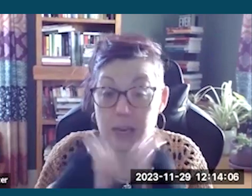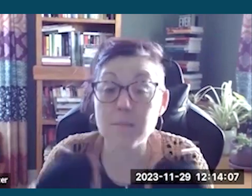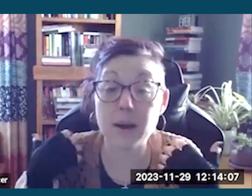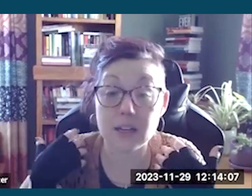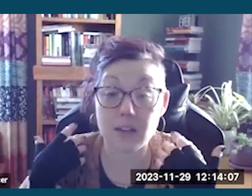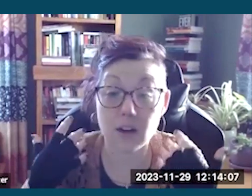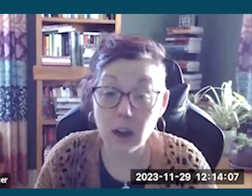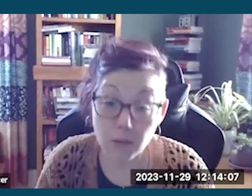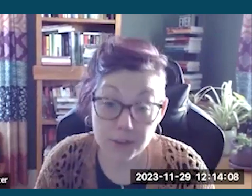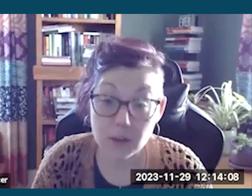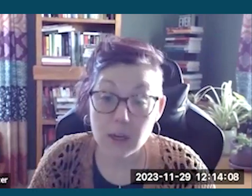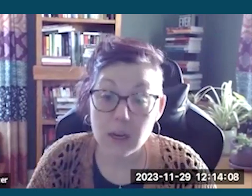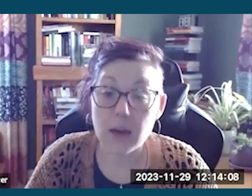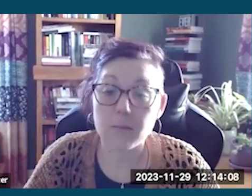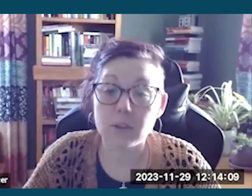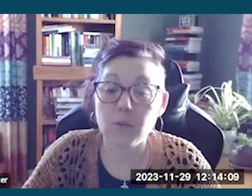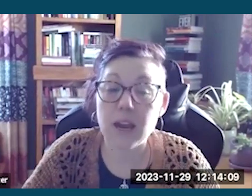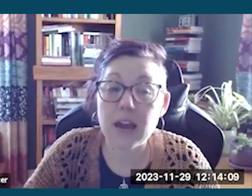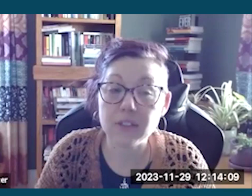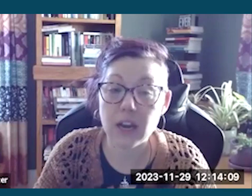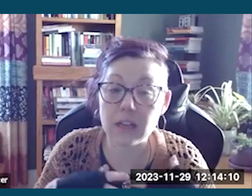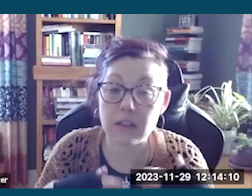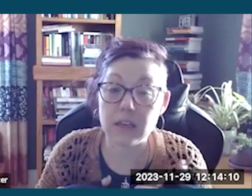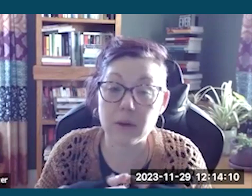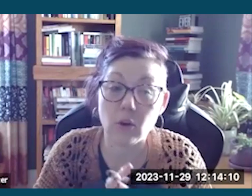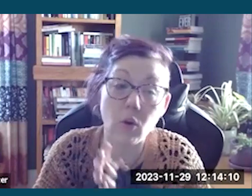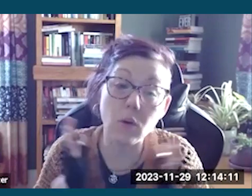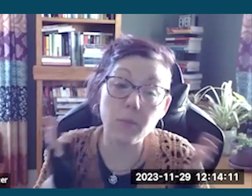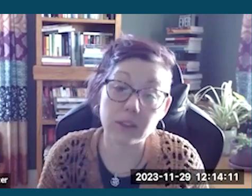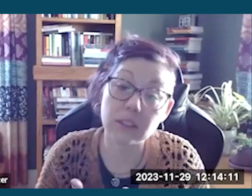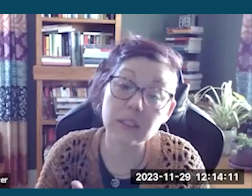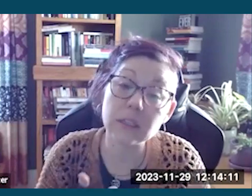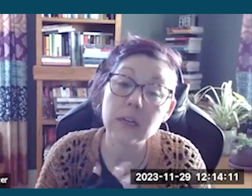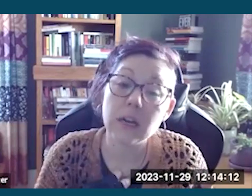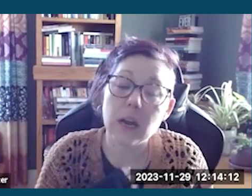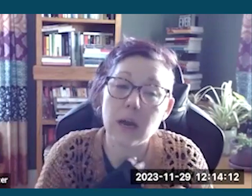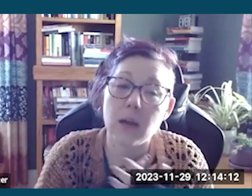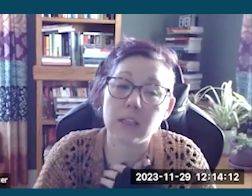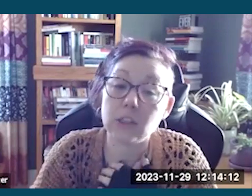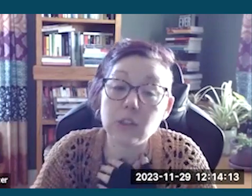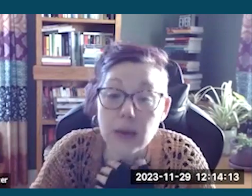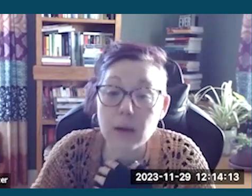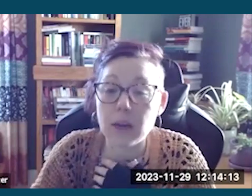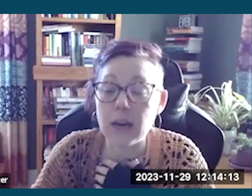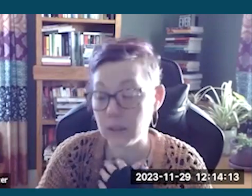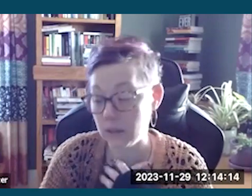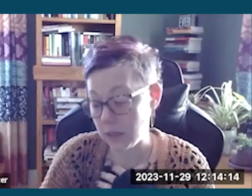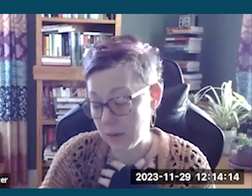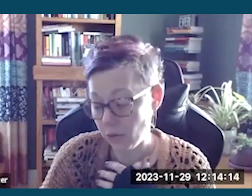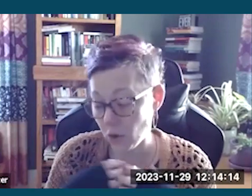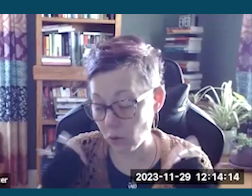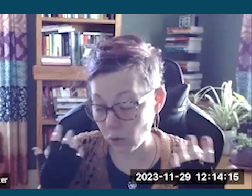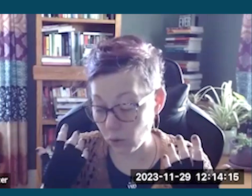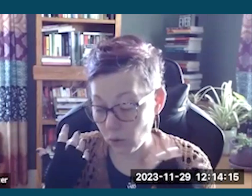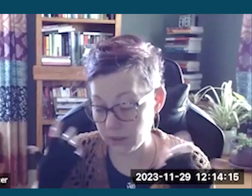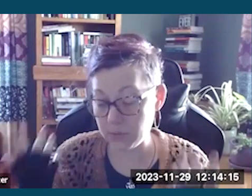are things that impact their health. So we have to kind of think about the whole person, and to do that, we have to think